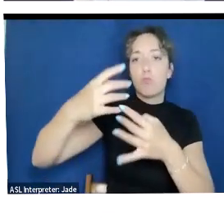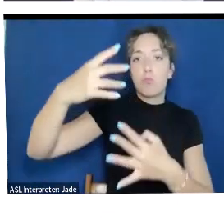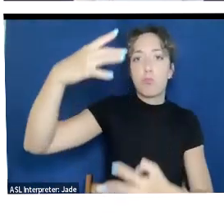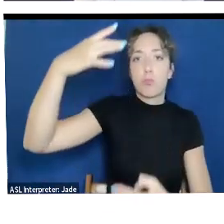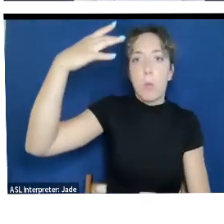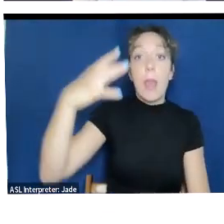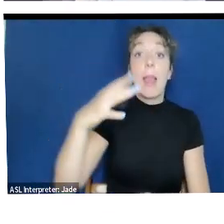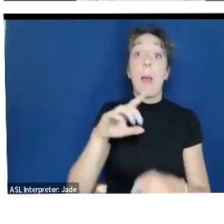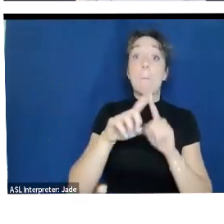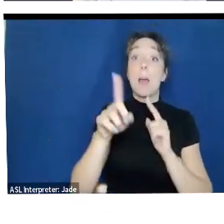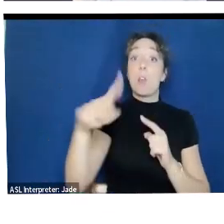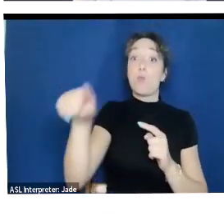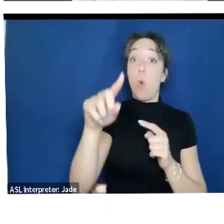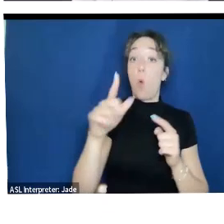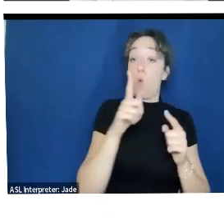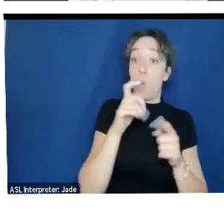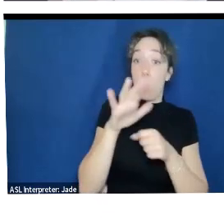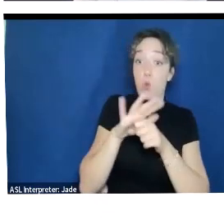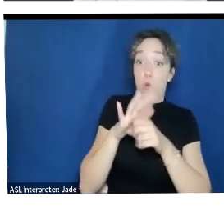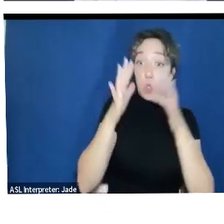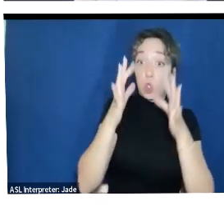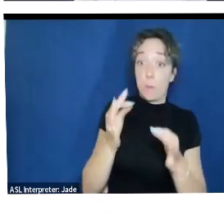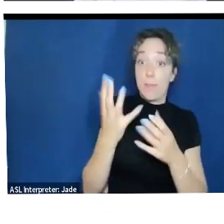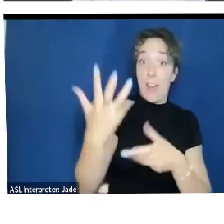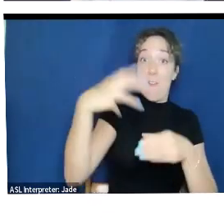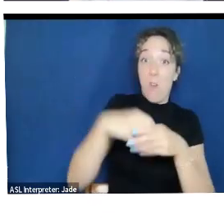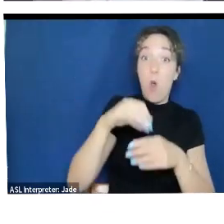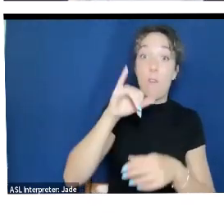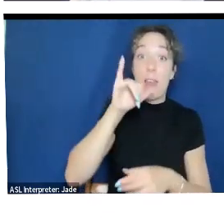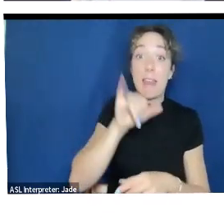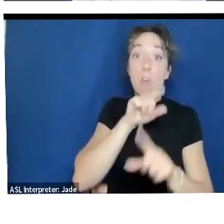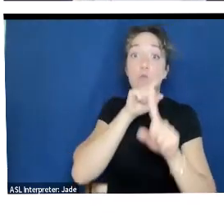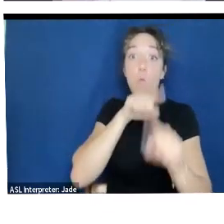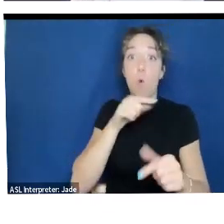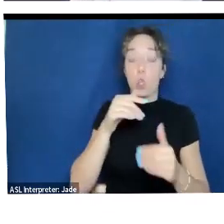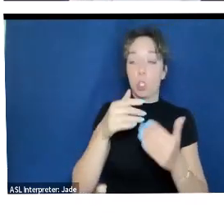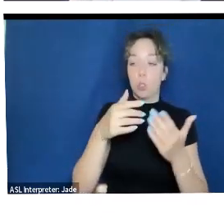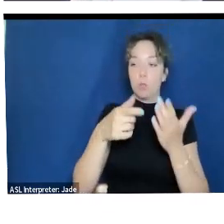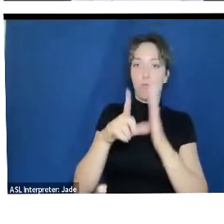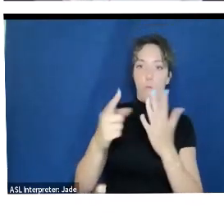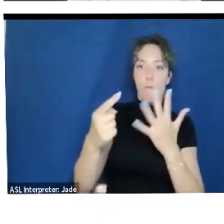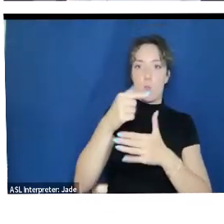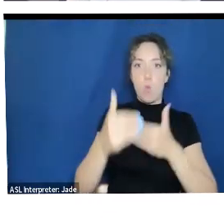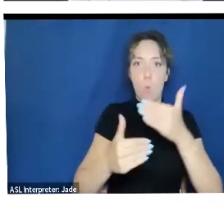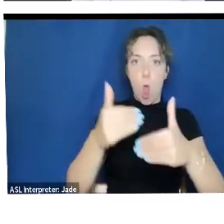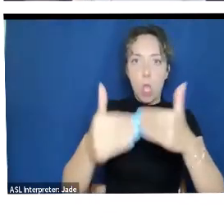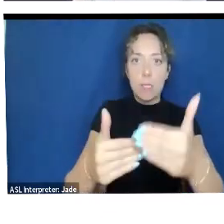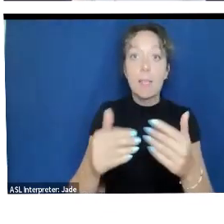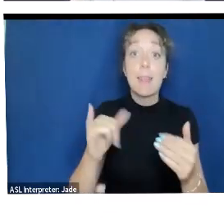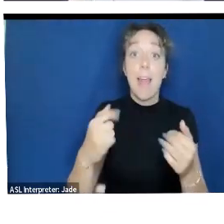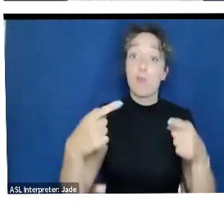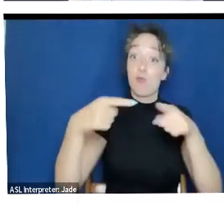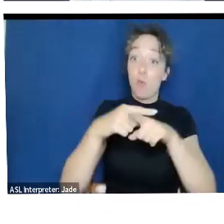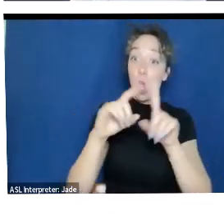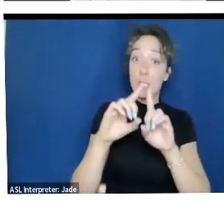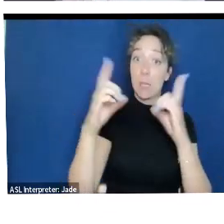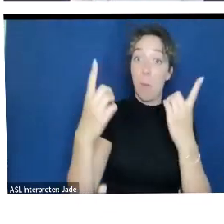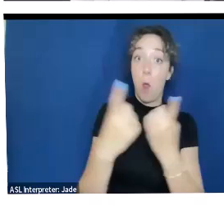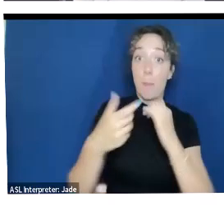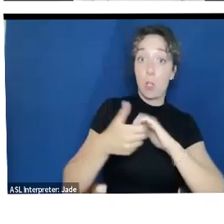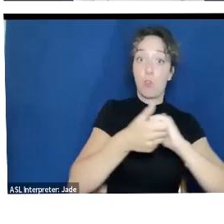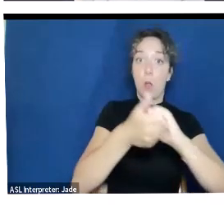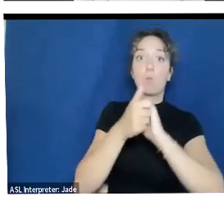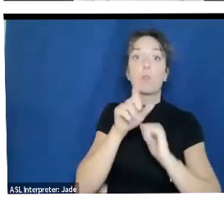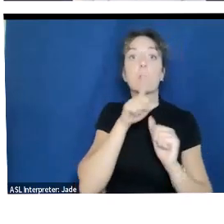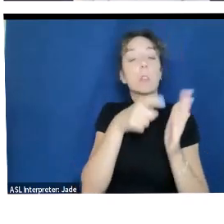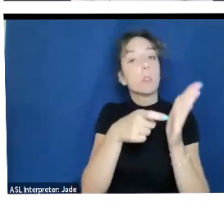review process. This slide is just meant to clue you into the cross-departmental collaboration that is necessary to achieve high-quality data, which